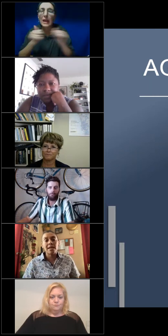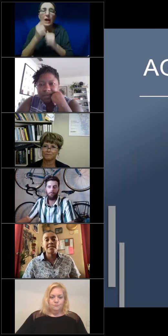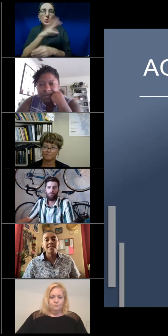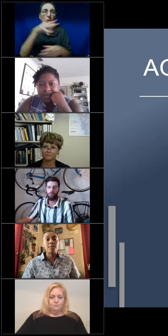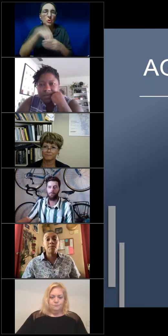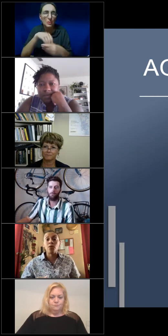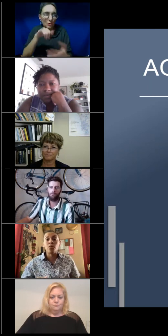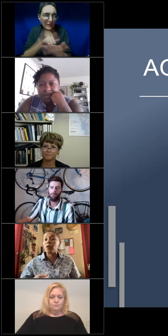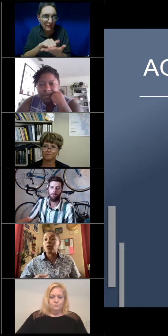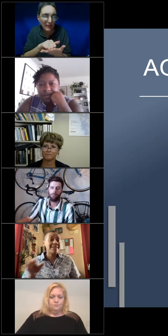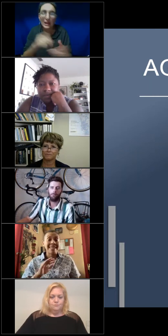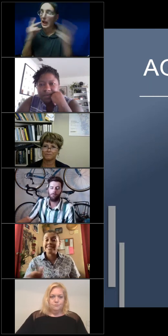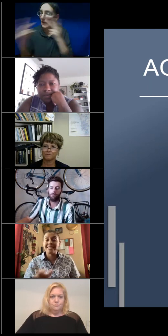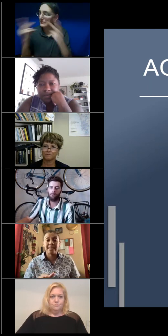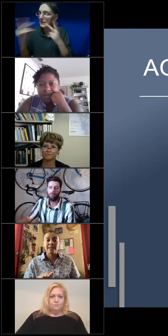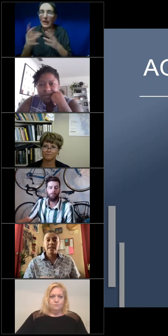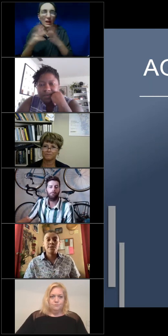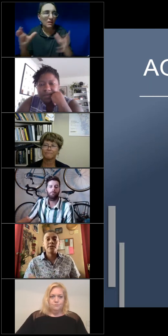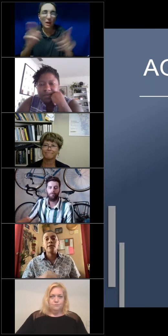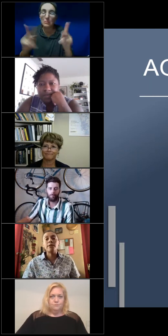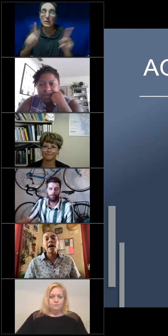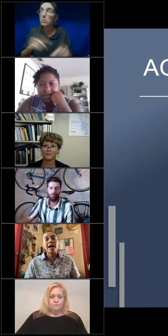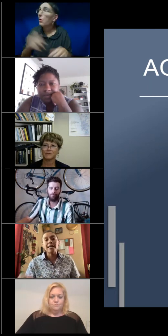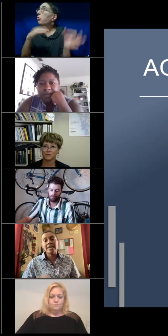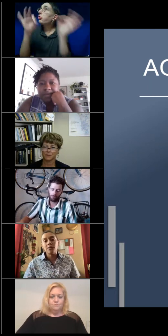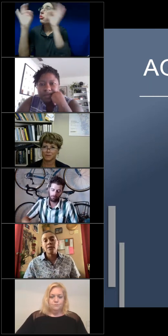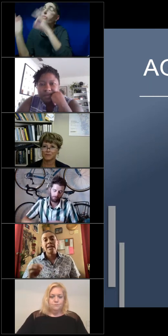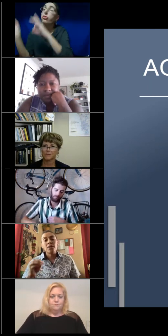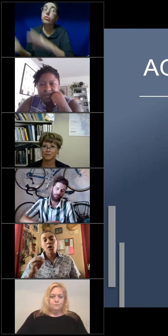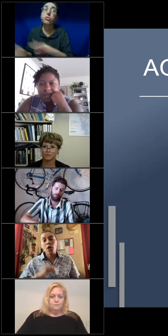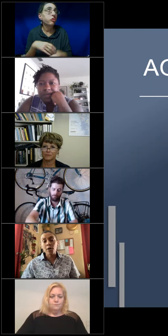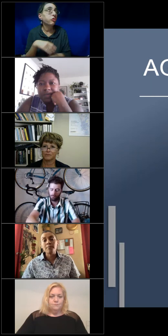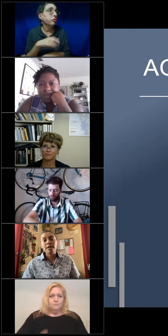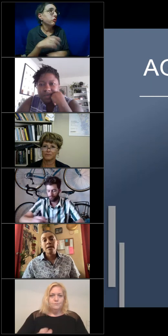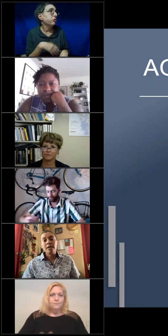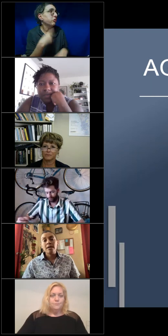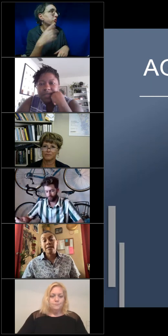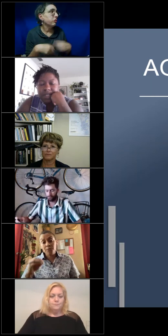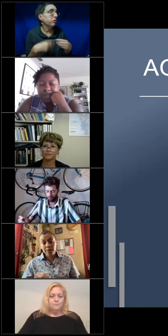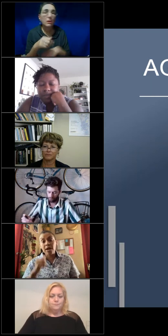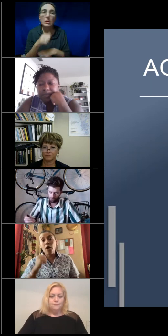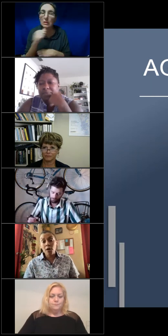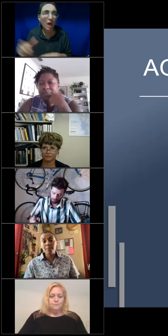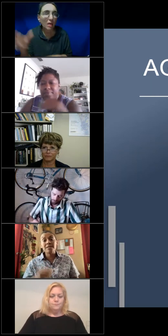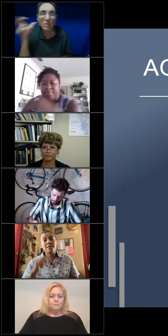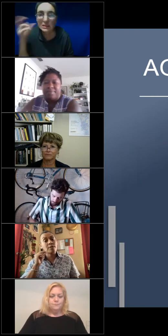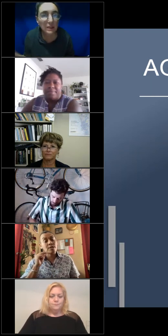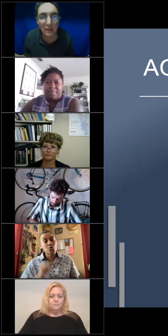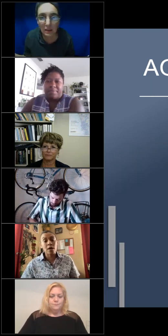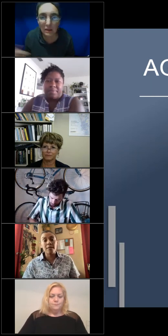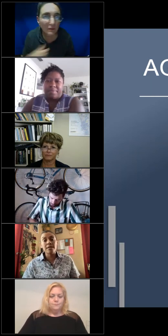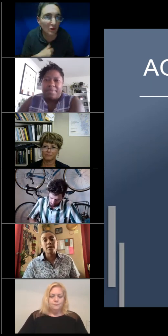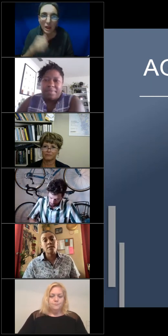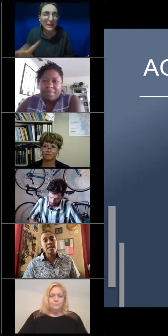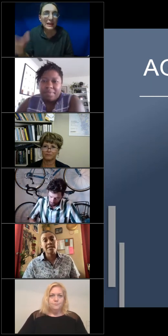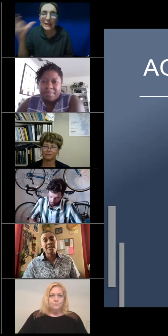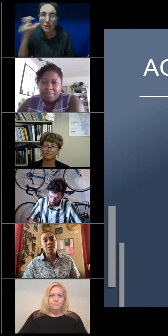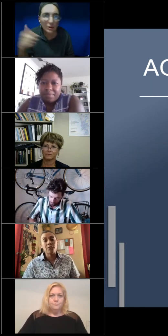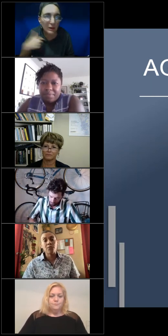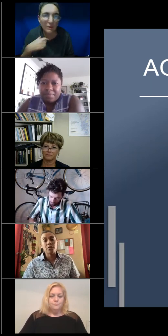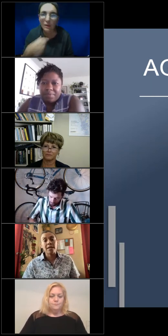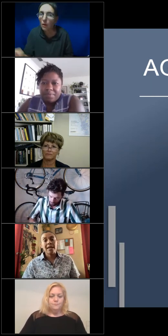seen a lot, is that people are not even listening. They're not hearing the harm, the very harm and the very trauma that our